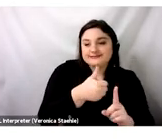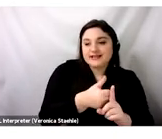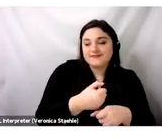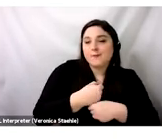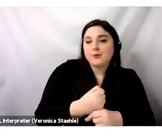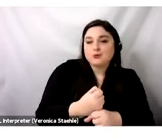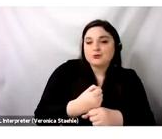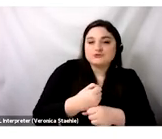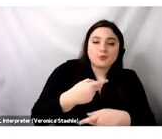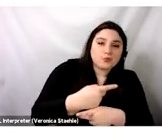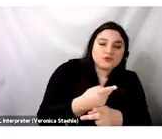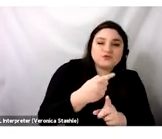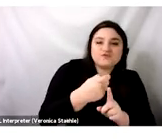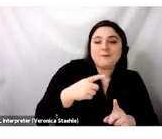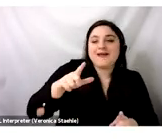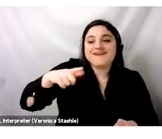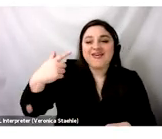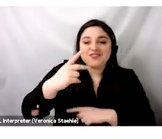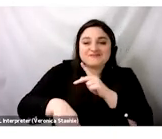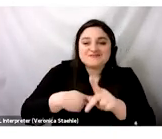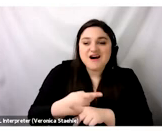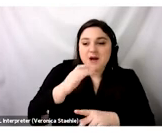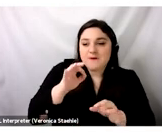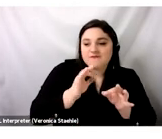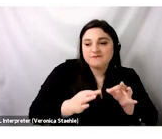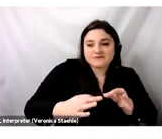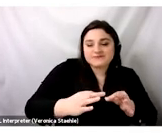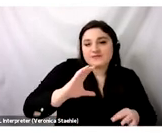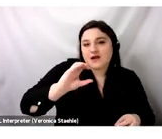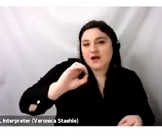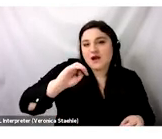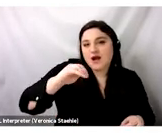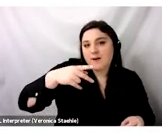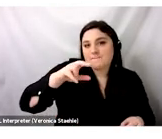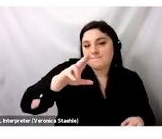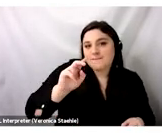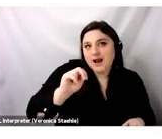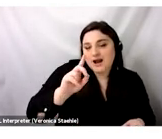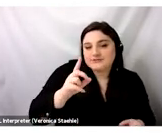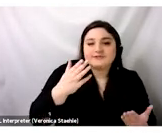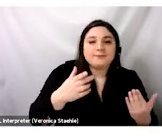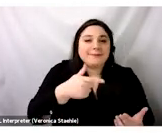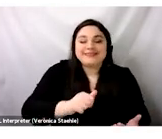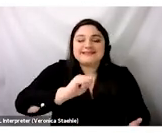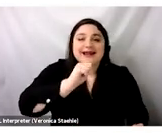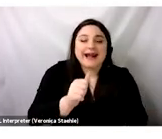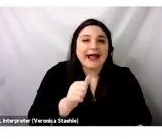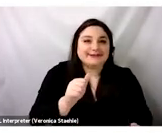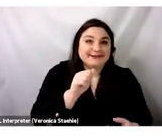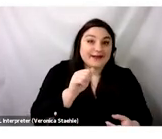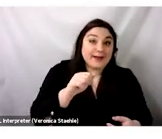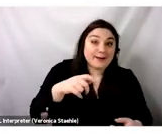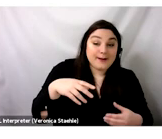made from some other compound that is not like specifically like a plastic